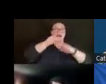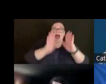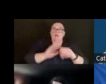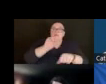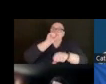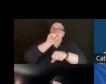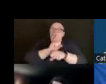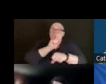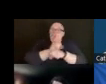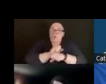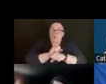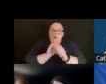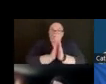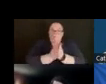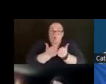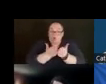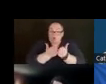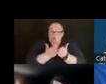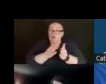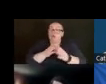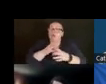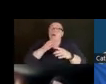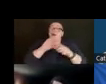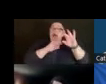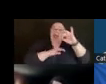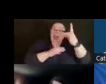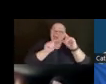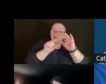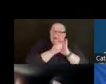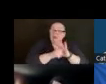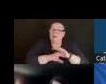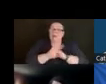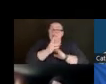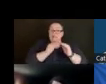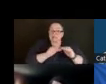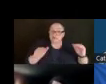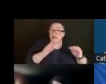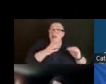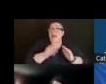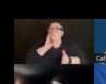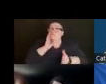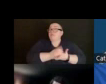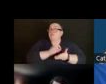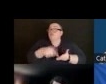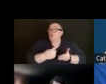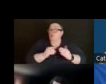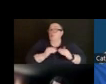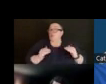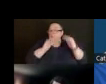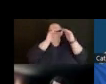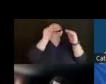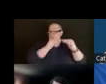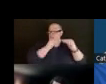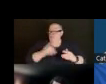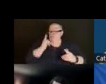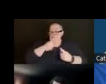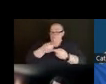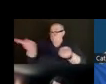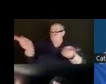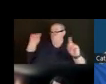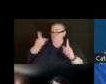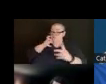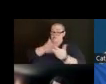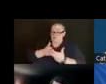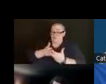at the 8th grade, 1st grade, and picture level that are downloadable at the link. And consider